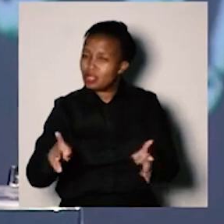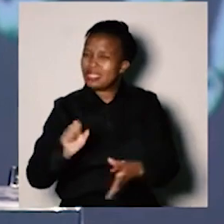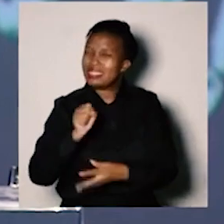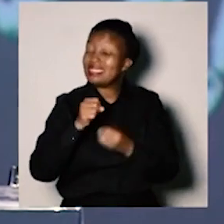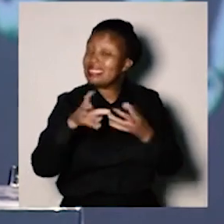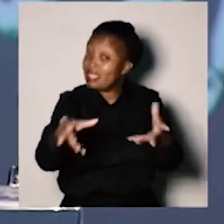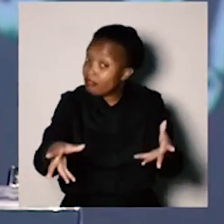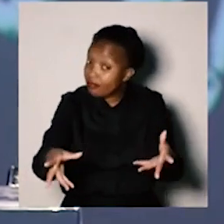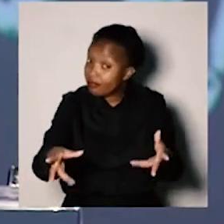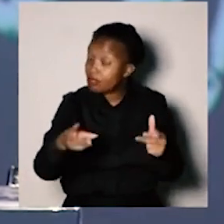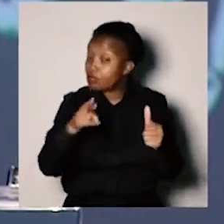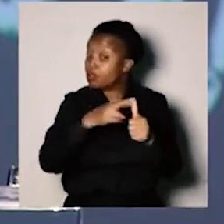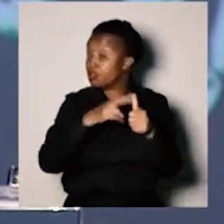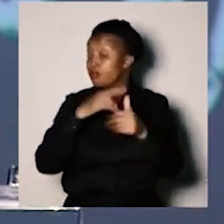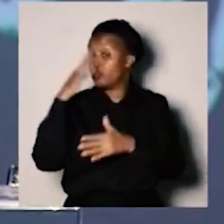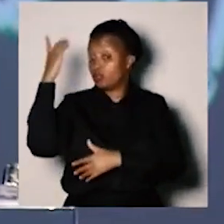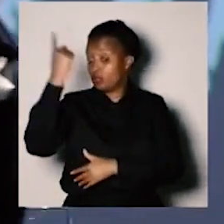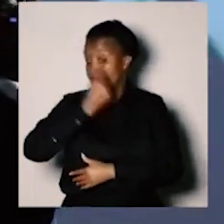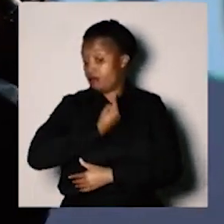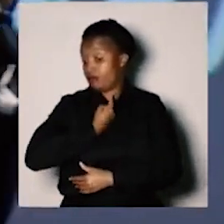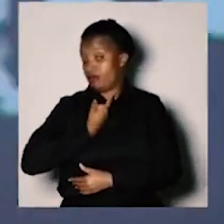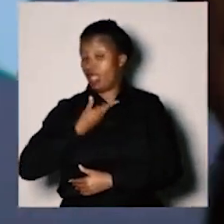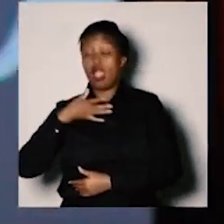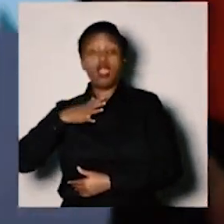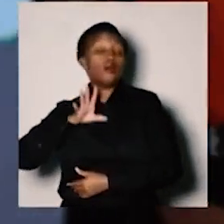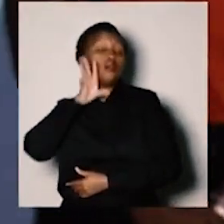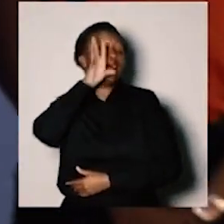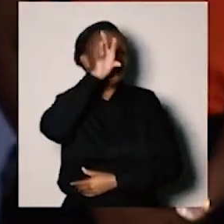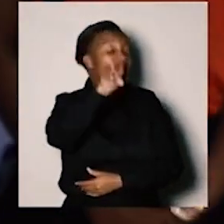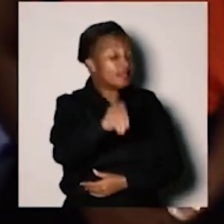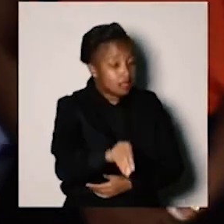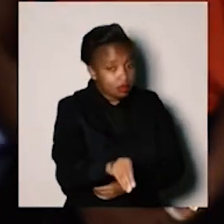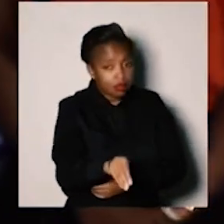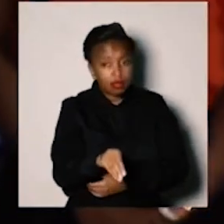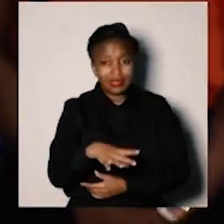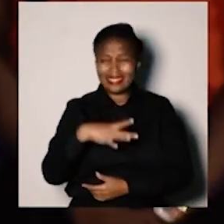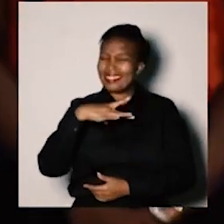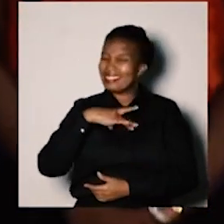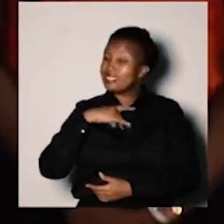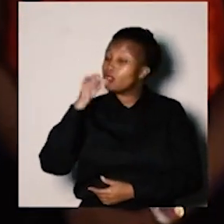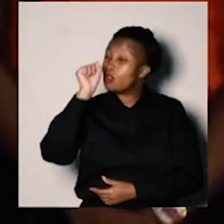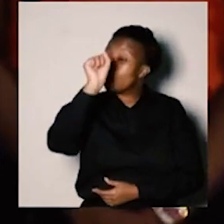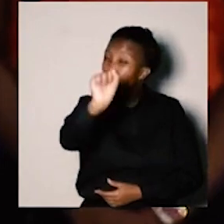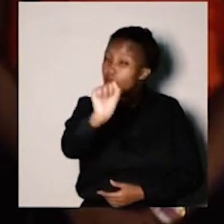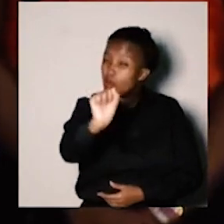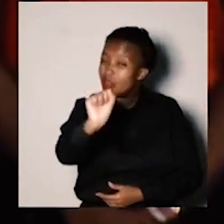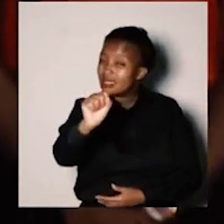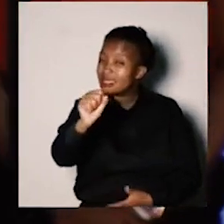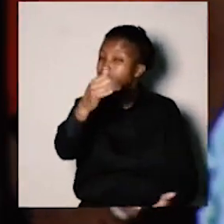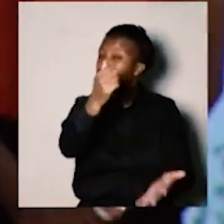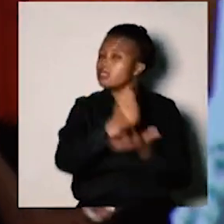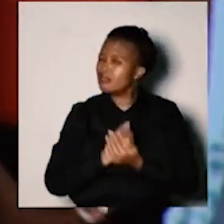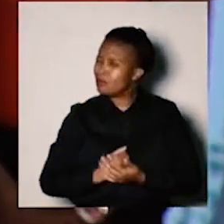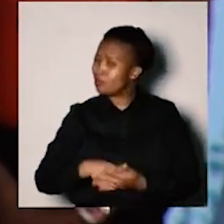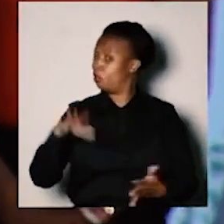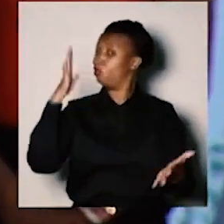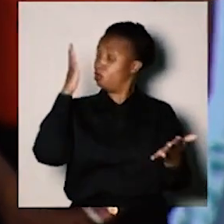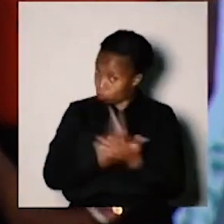God by yourself. I want to ask you, is your soul saved? Are you